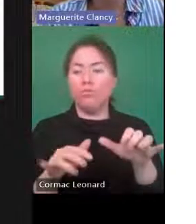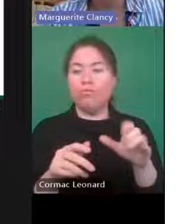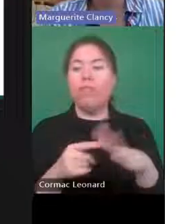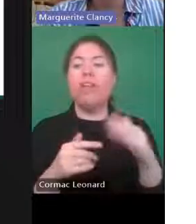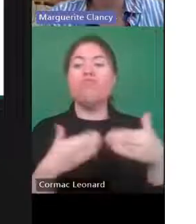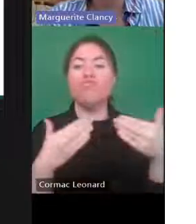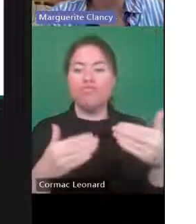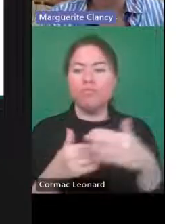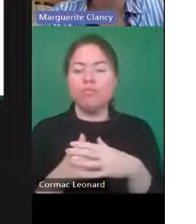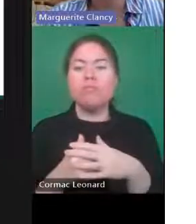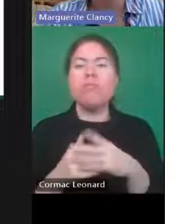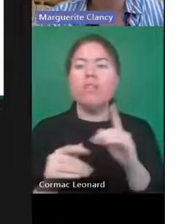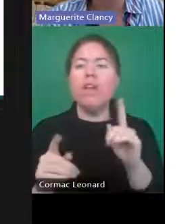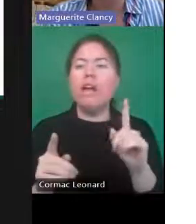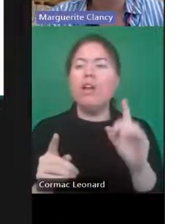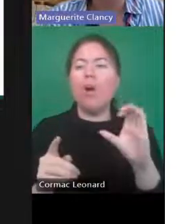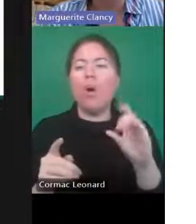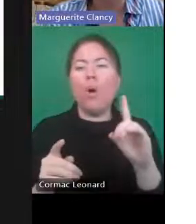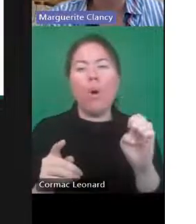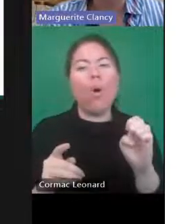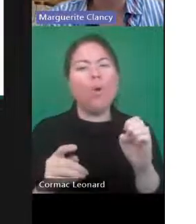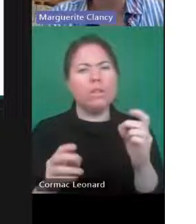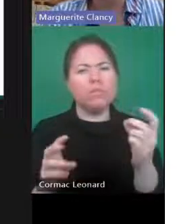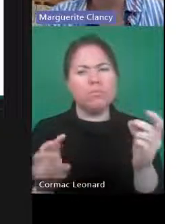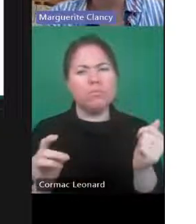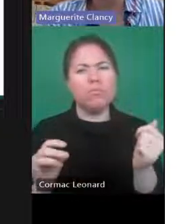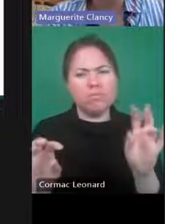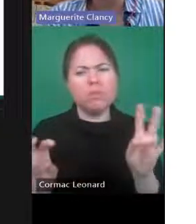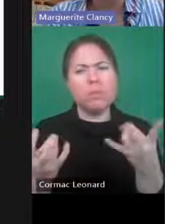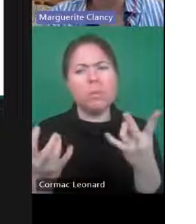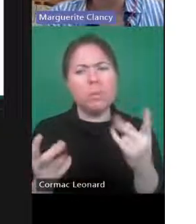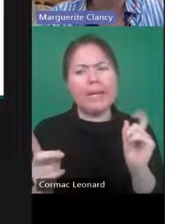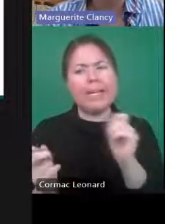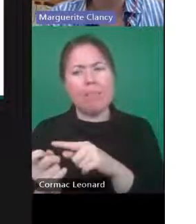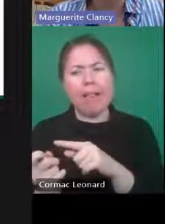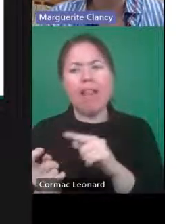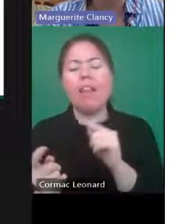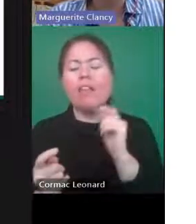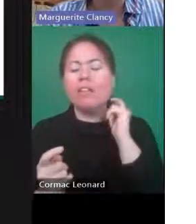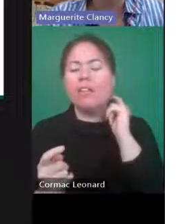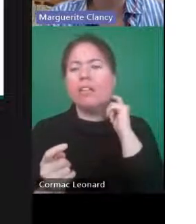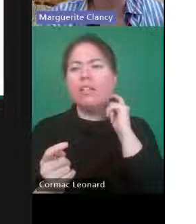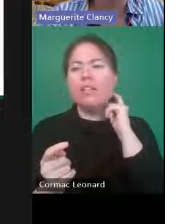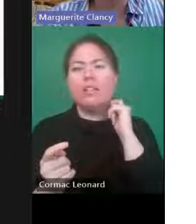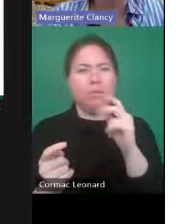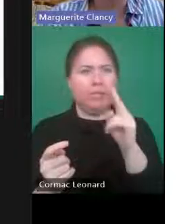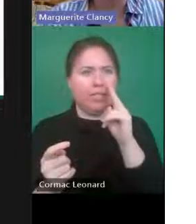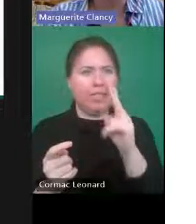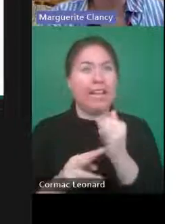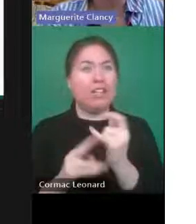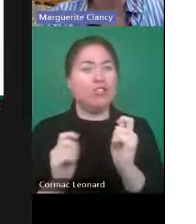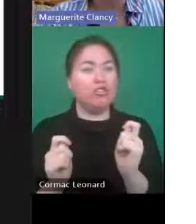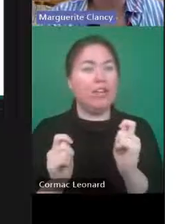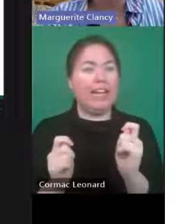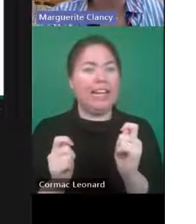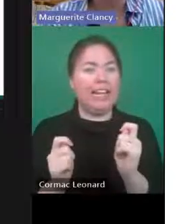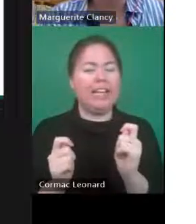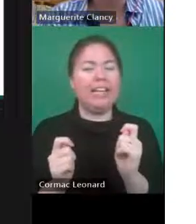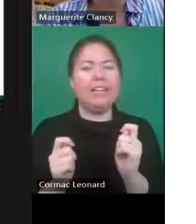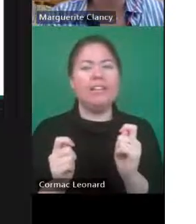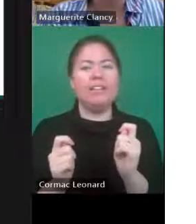that those codes usually come in very quickly. What we have noticed through training is that